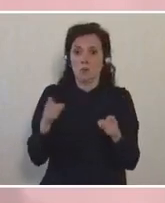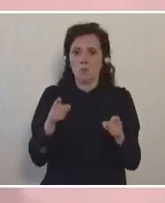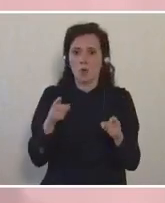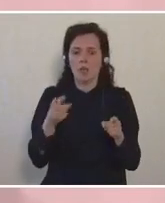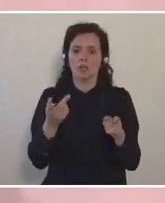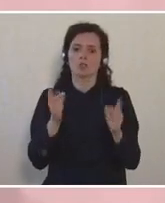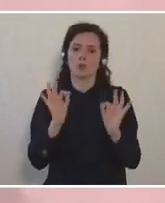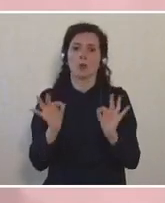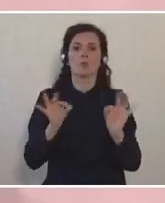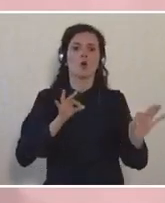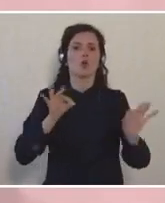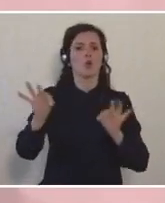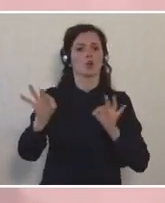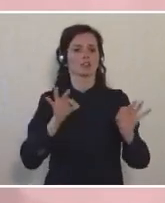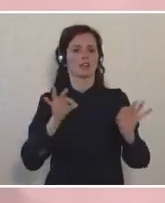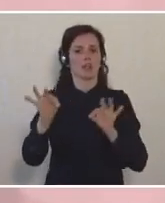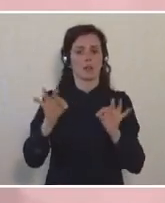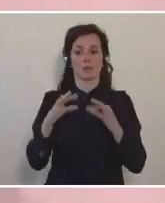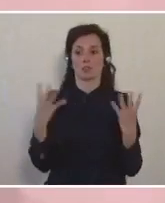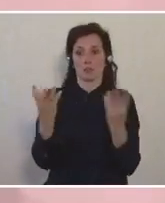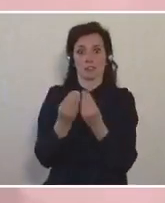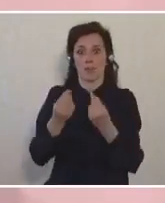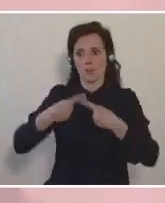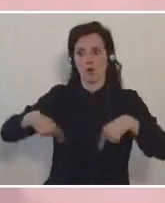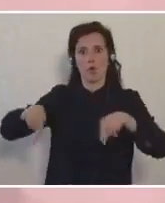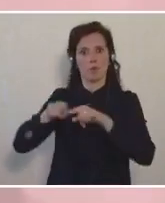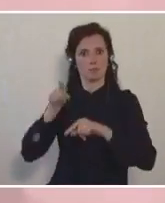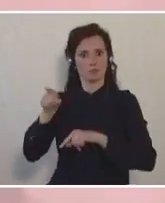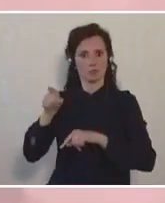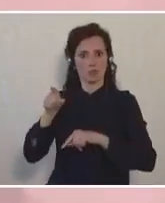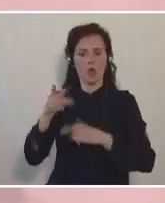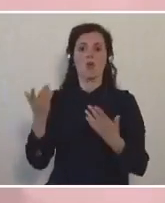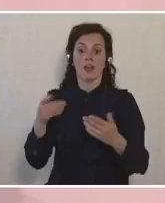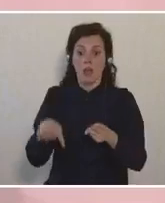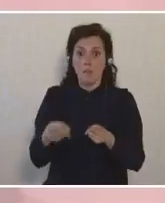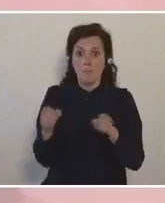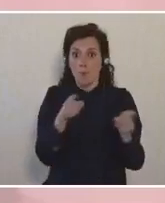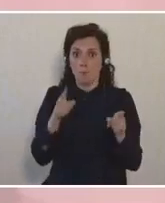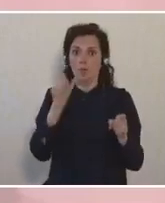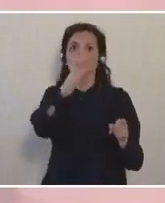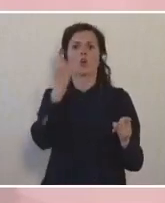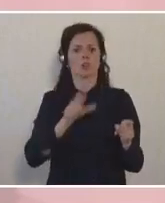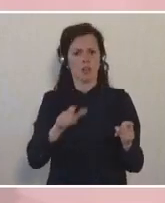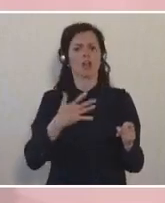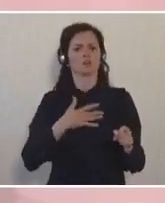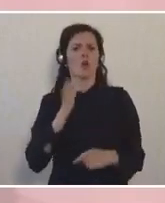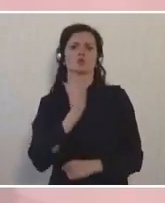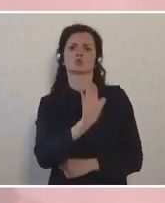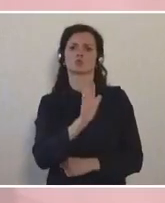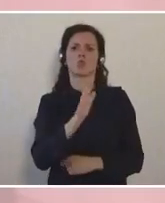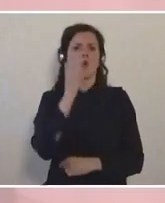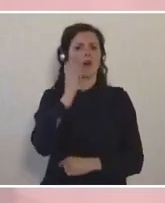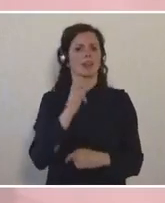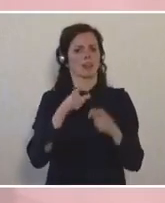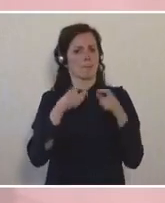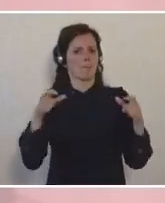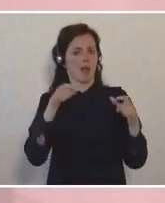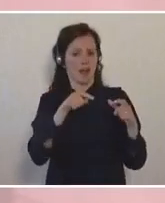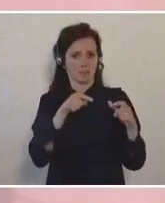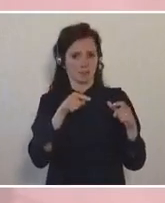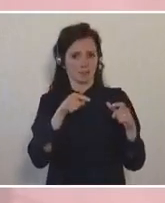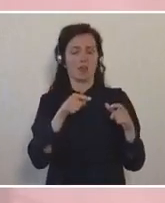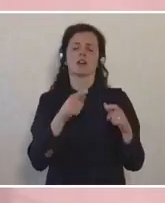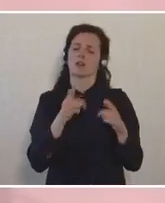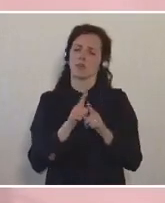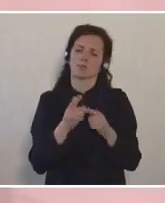pass. And that will also be helpful. But the key point is that we see that the